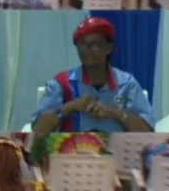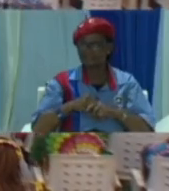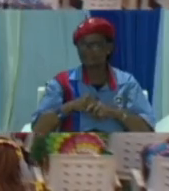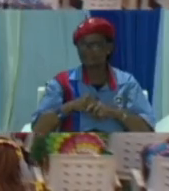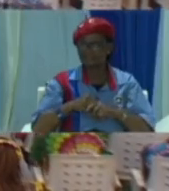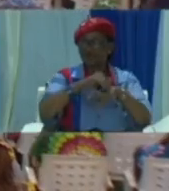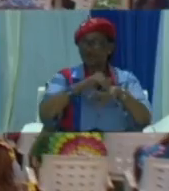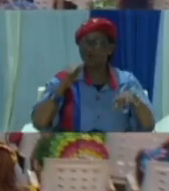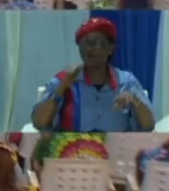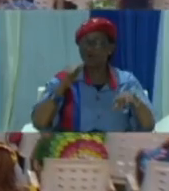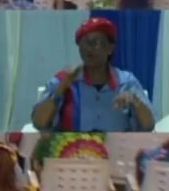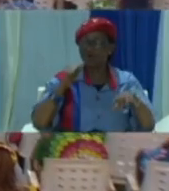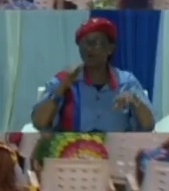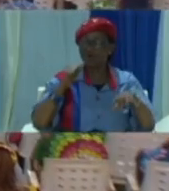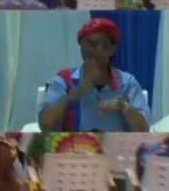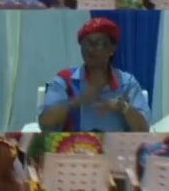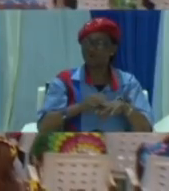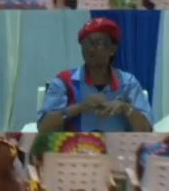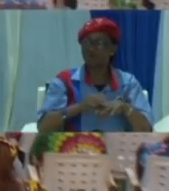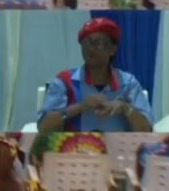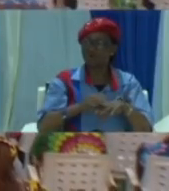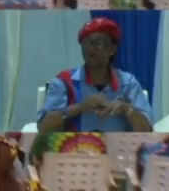Call on God now.